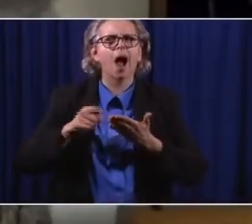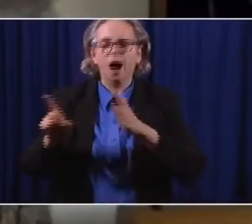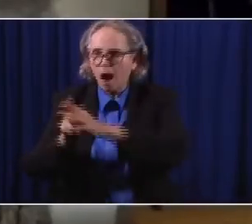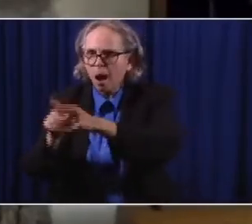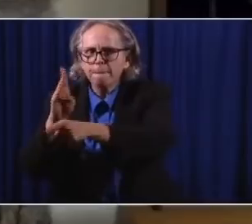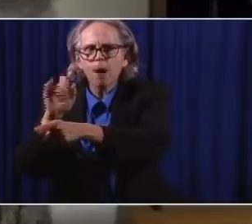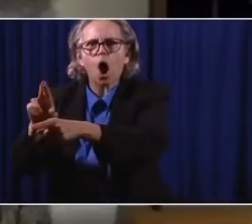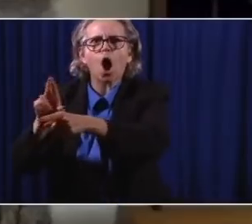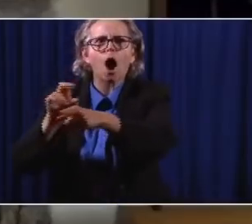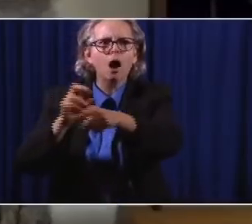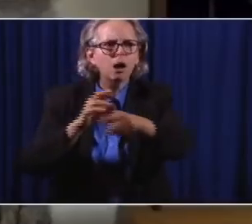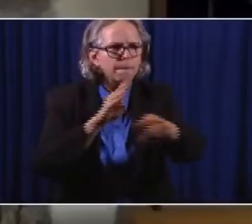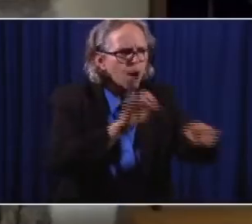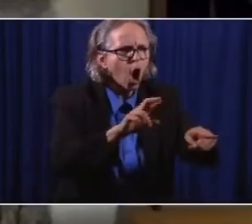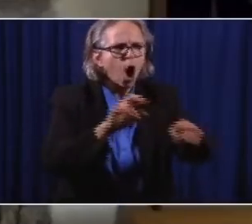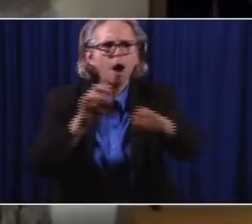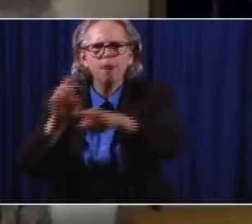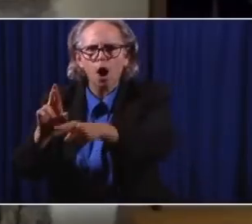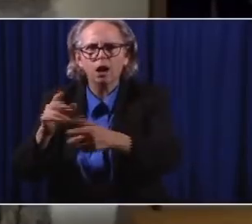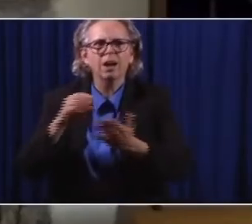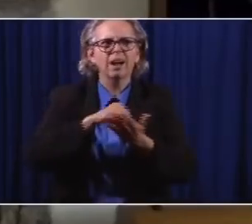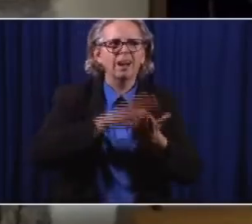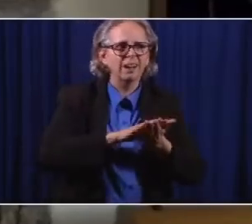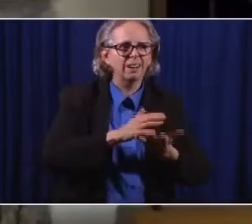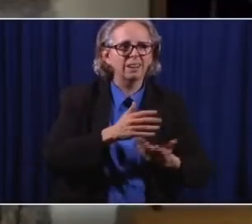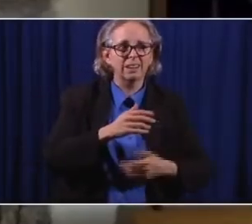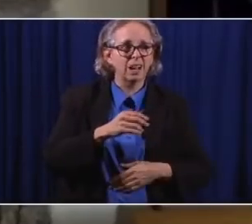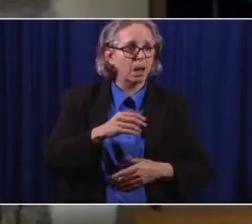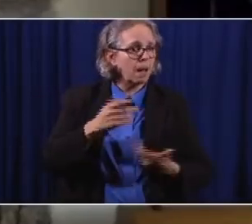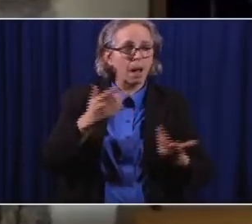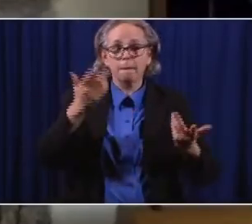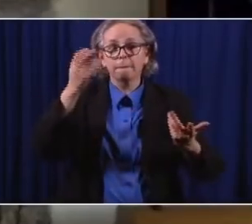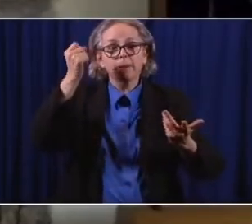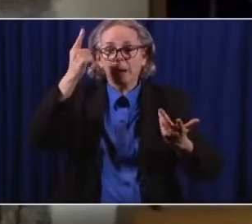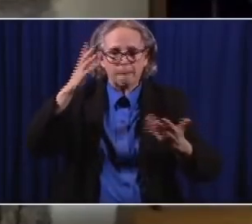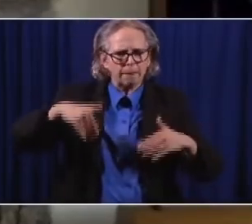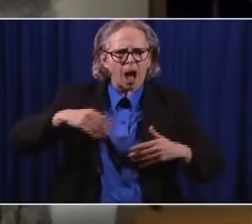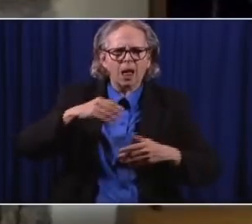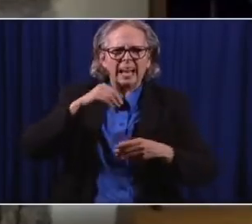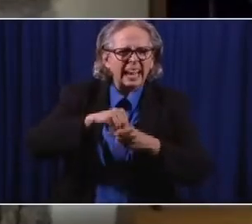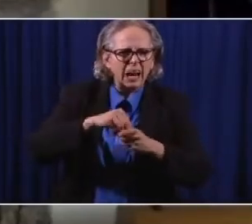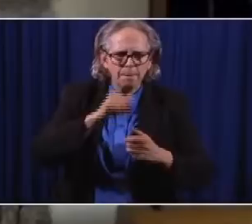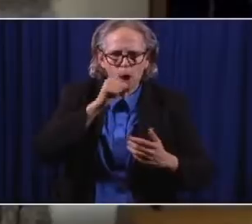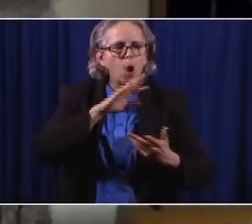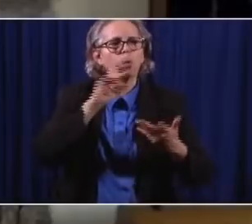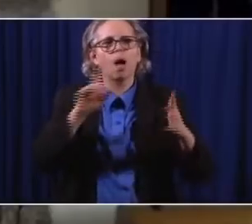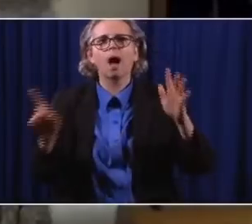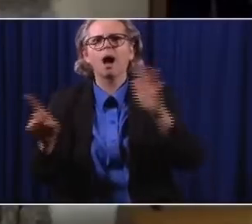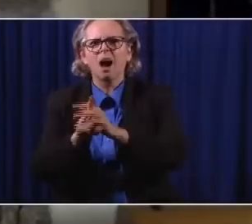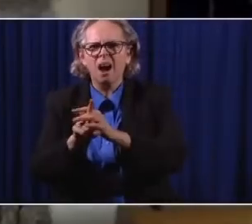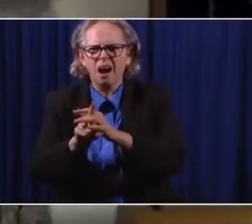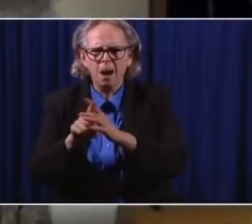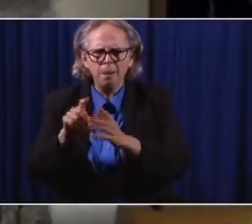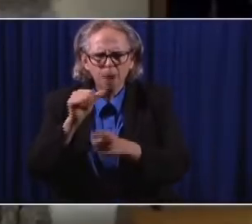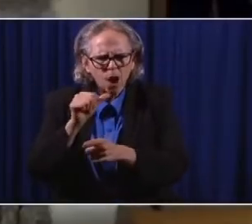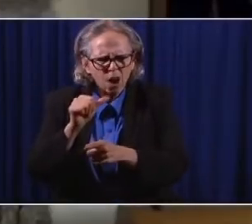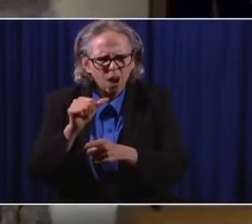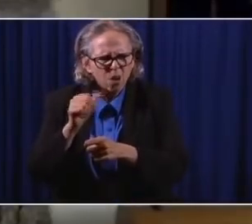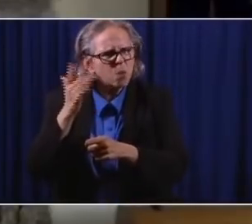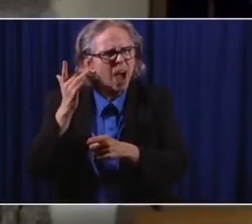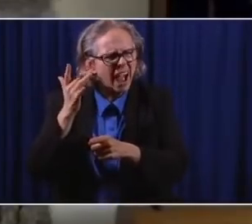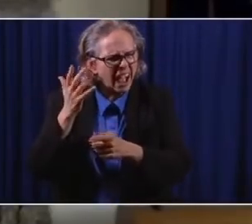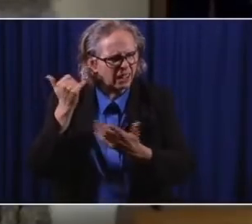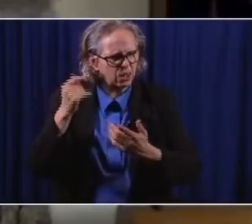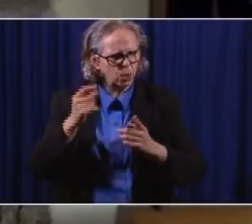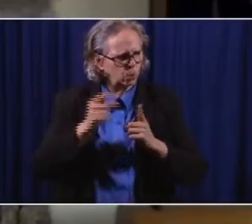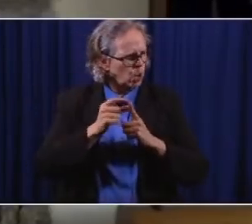bar or not in a restaurant, that would still show up as restaurant or show up as a bar. So, we're